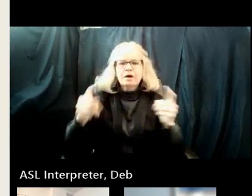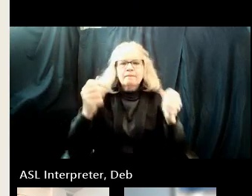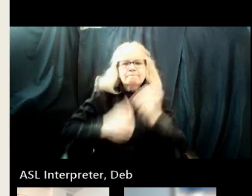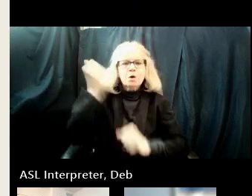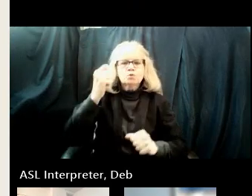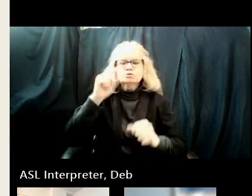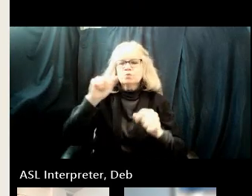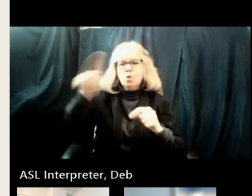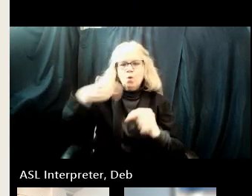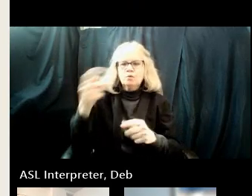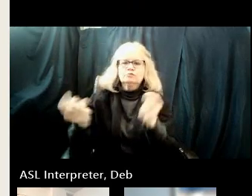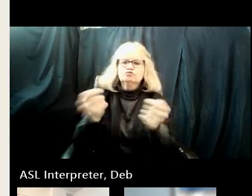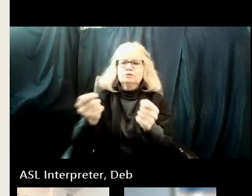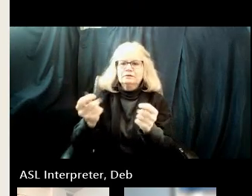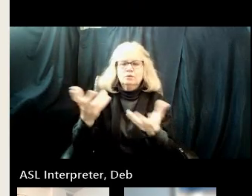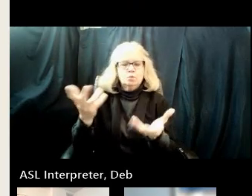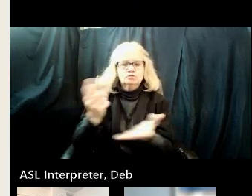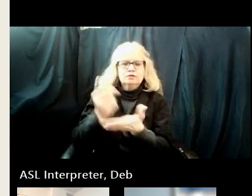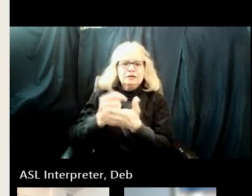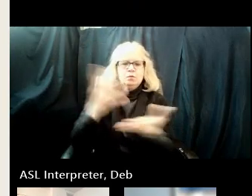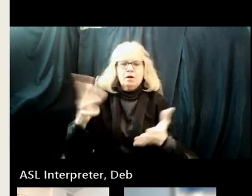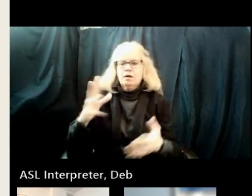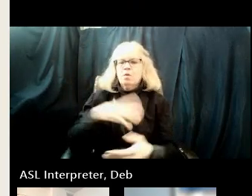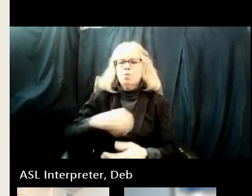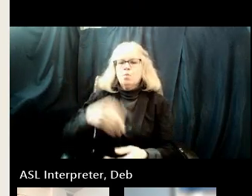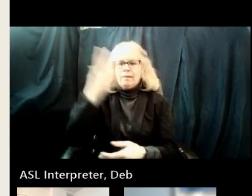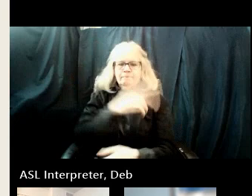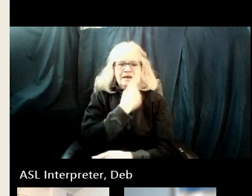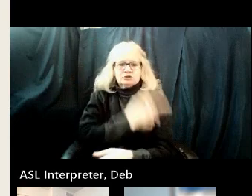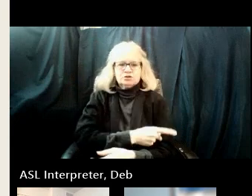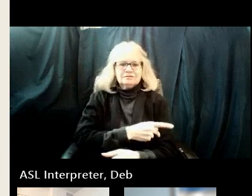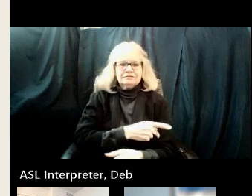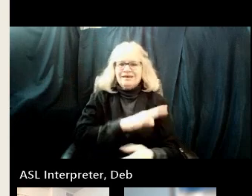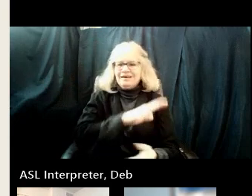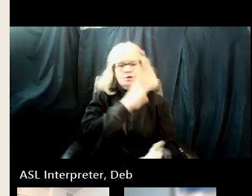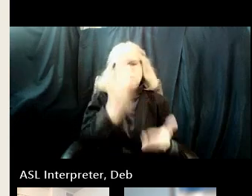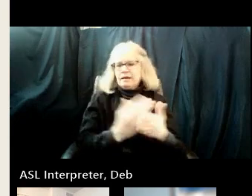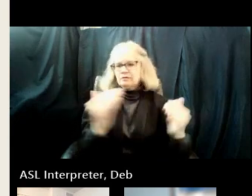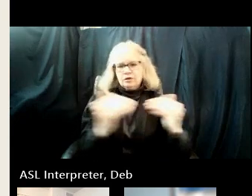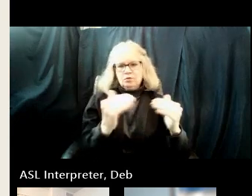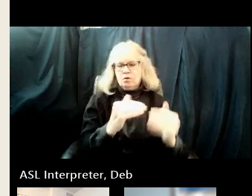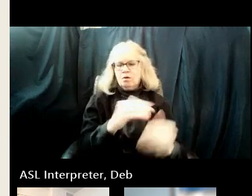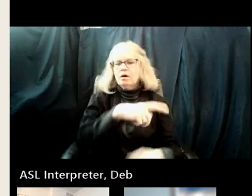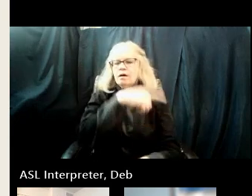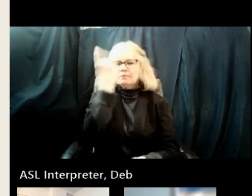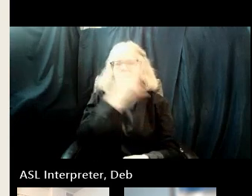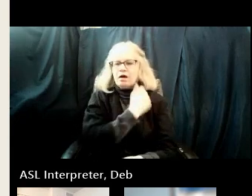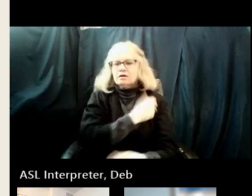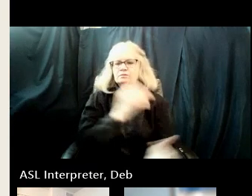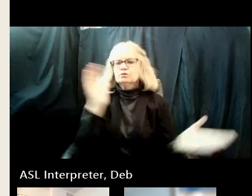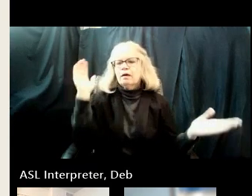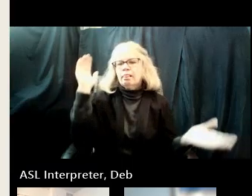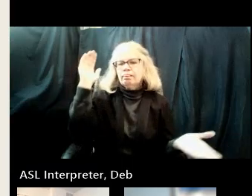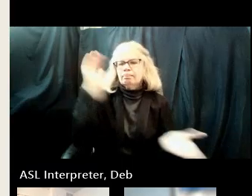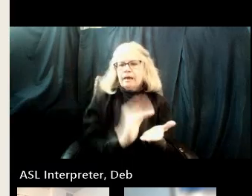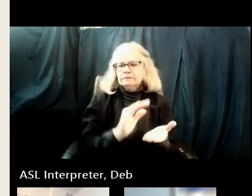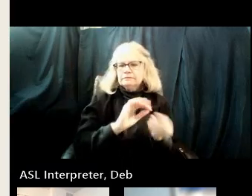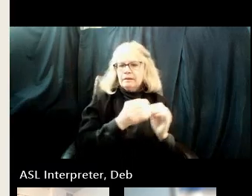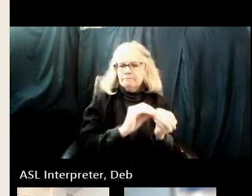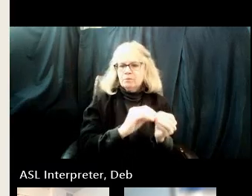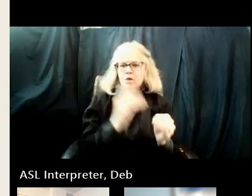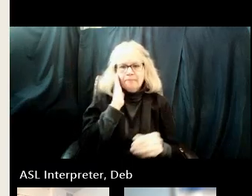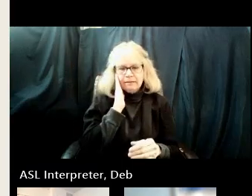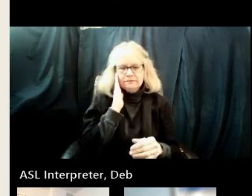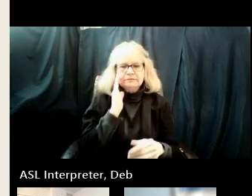equal facilities were never equal. Black hospitals received fewer beds, outdated equipment, and